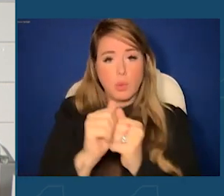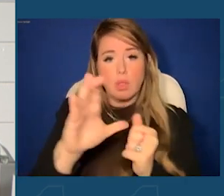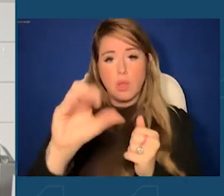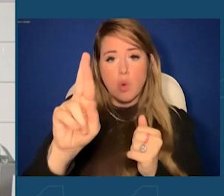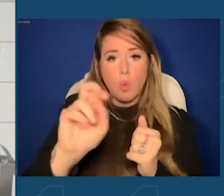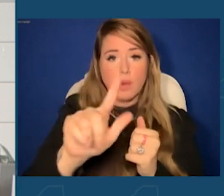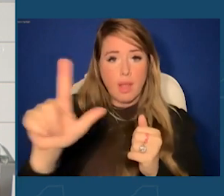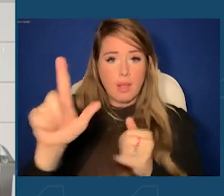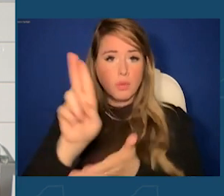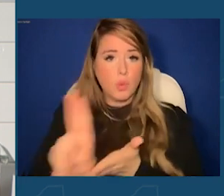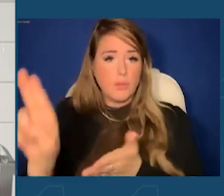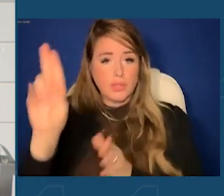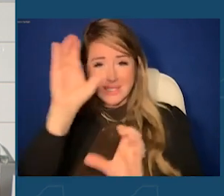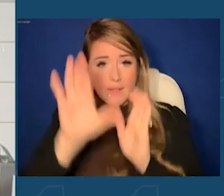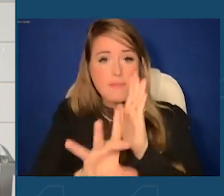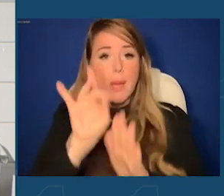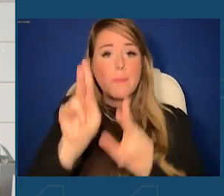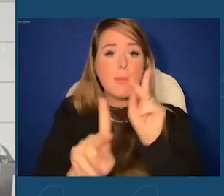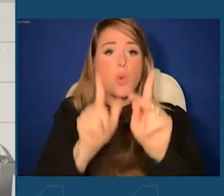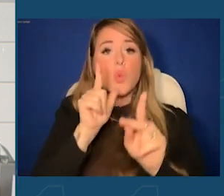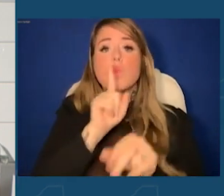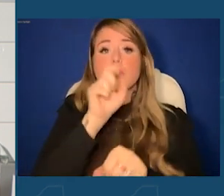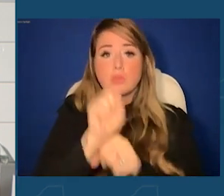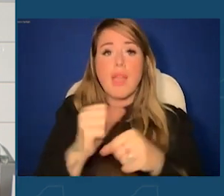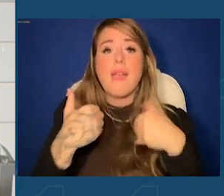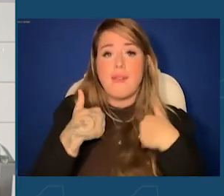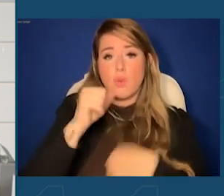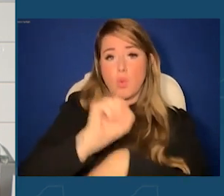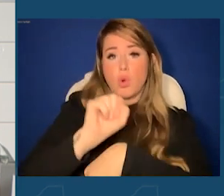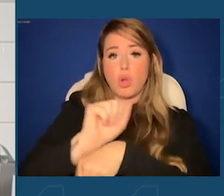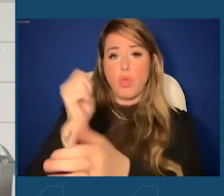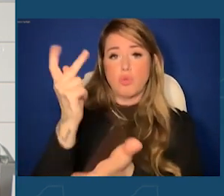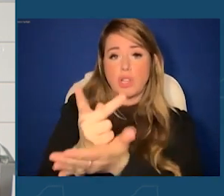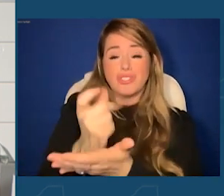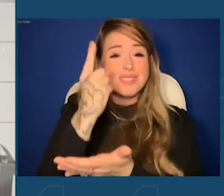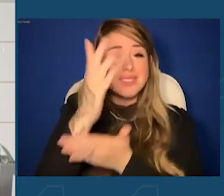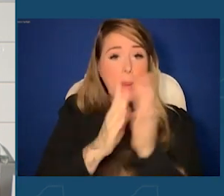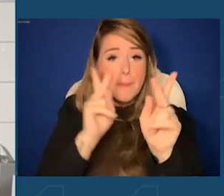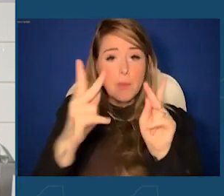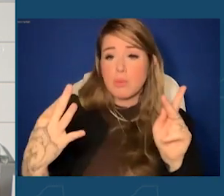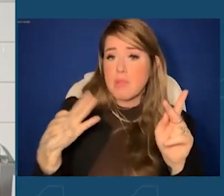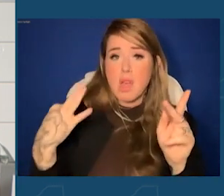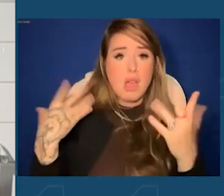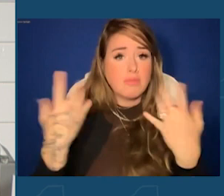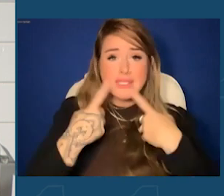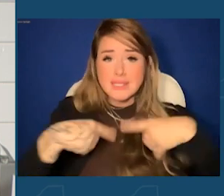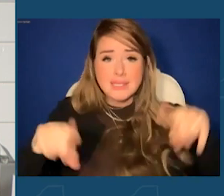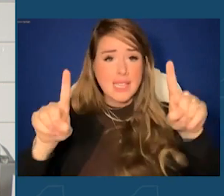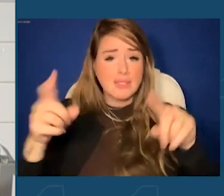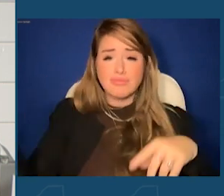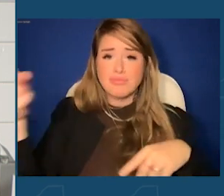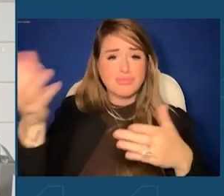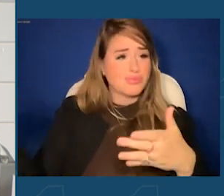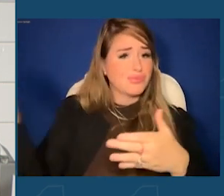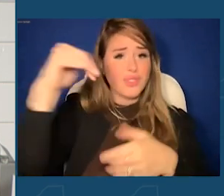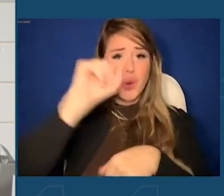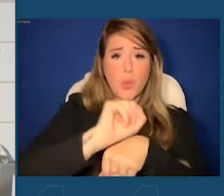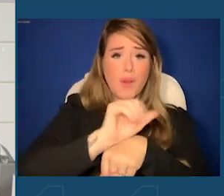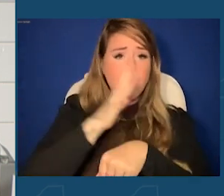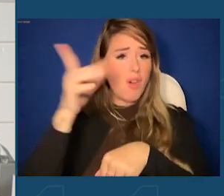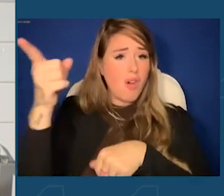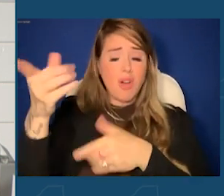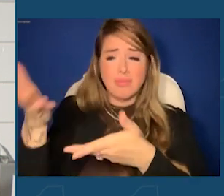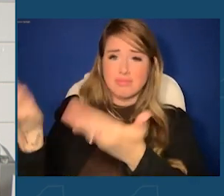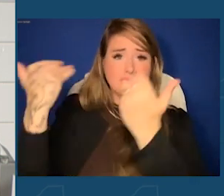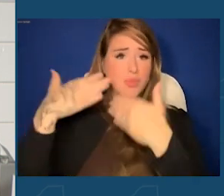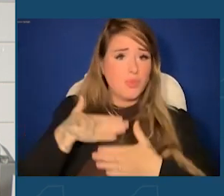and finding people who do have work authorization, because some people have applied successfully. They're already able to work on our farms, but that doesn't